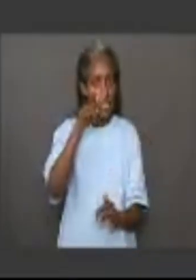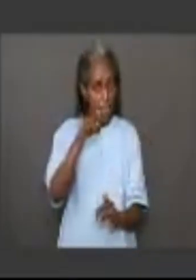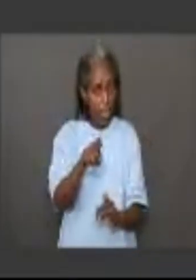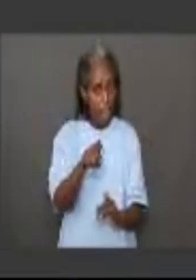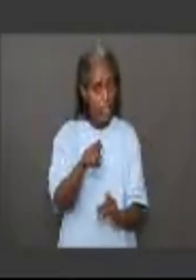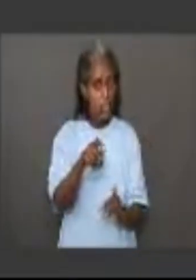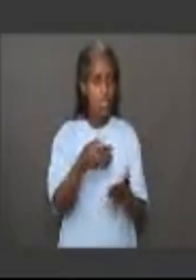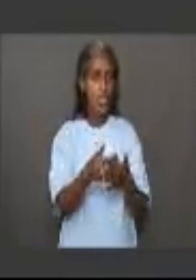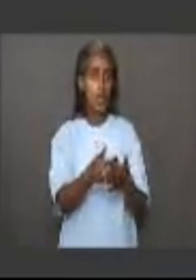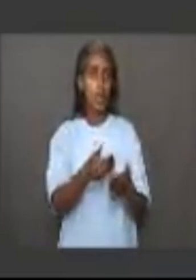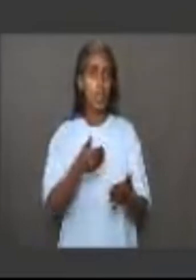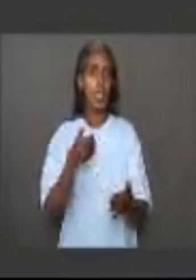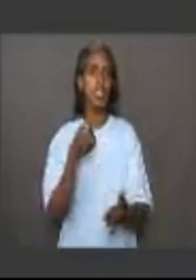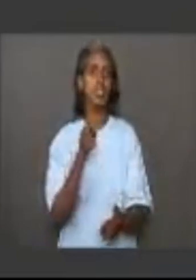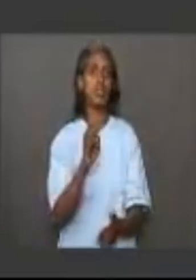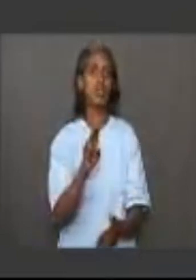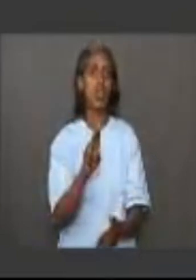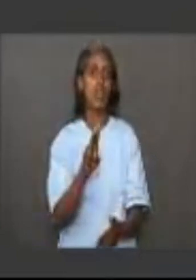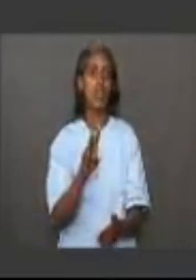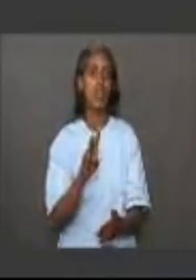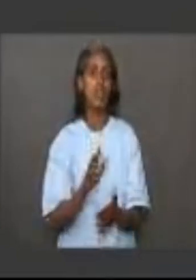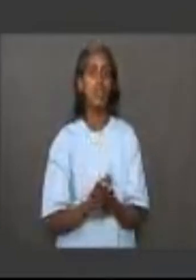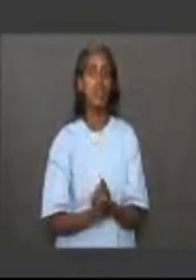-6x minus 12